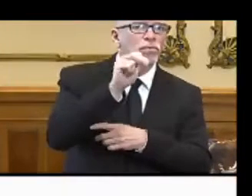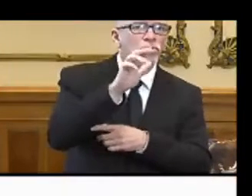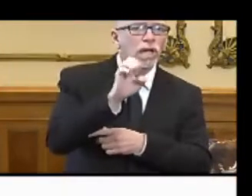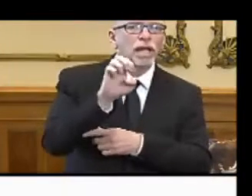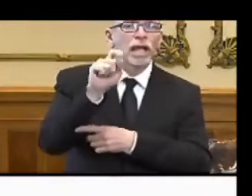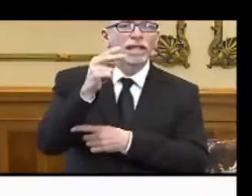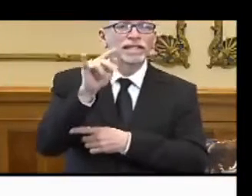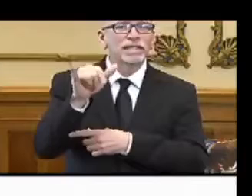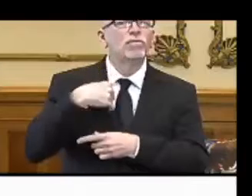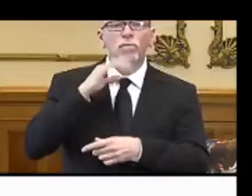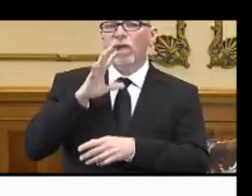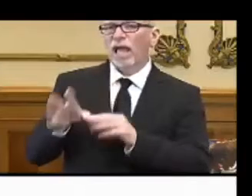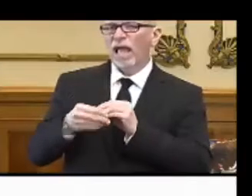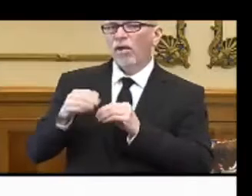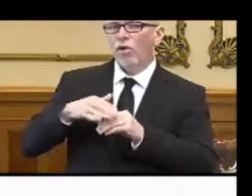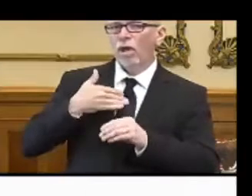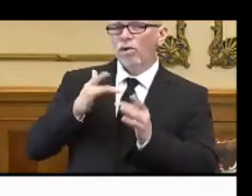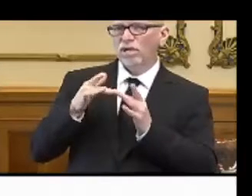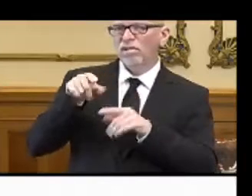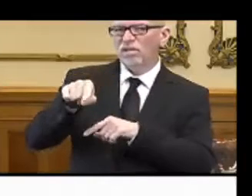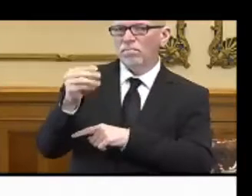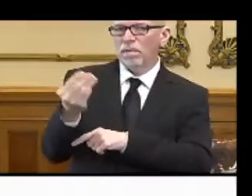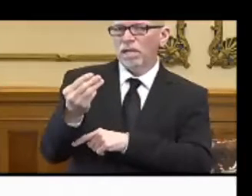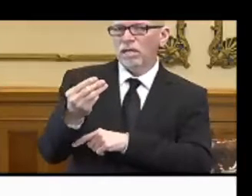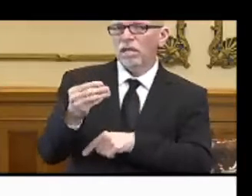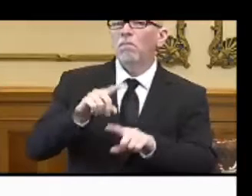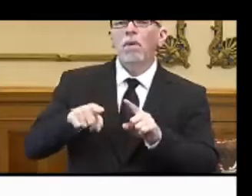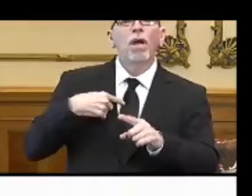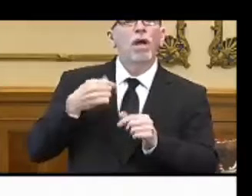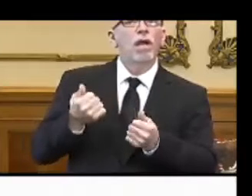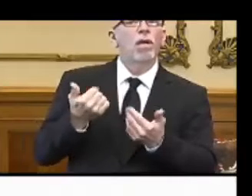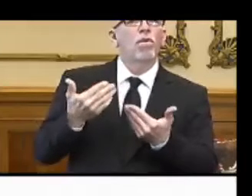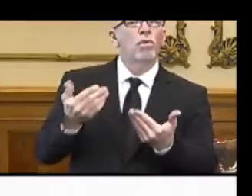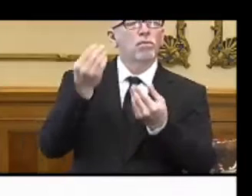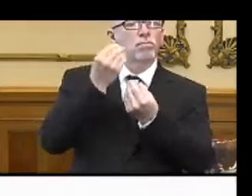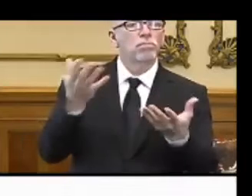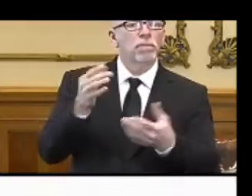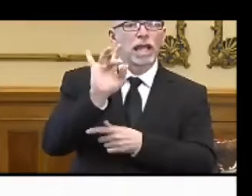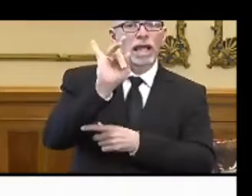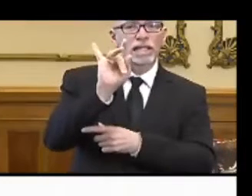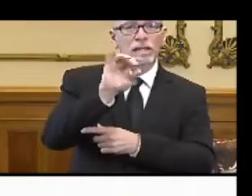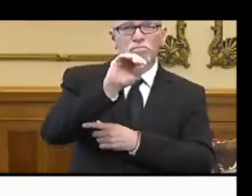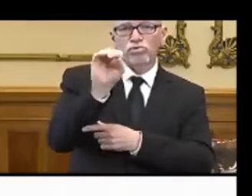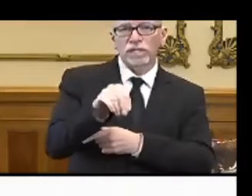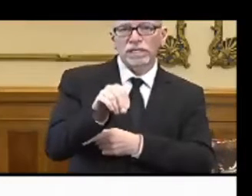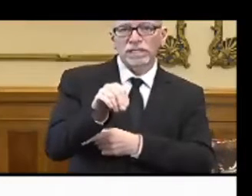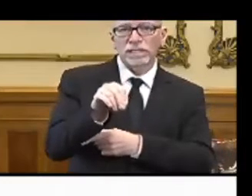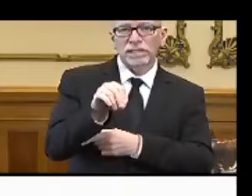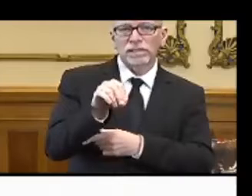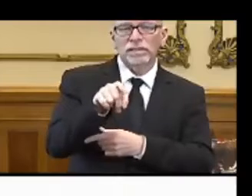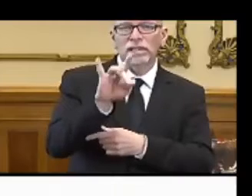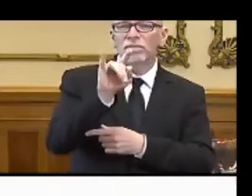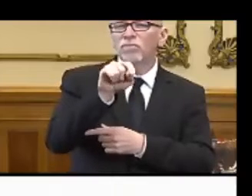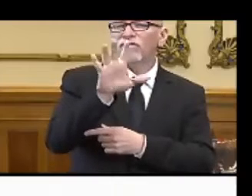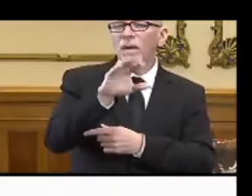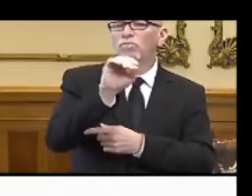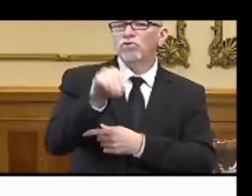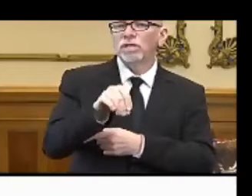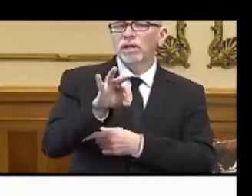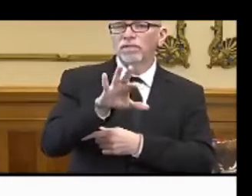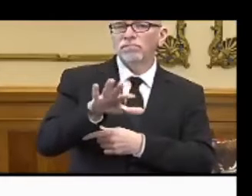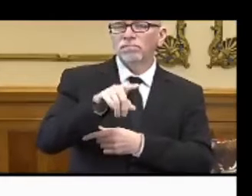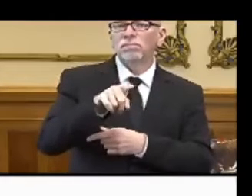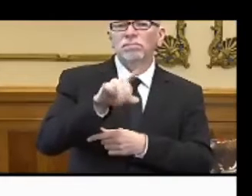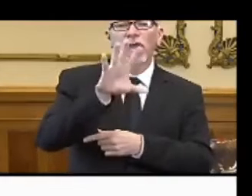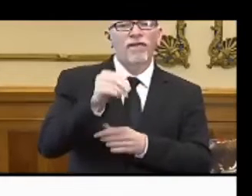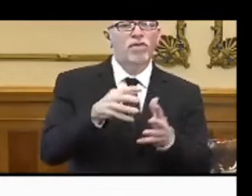that information to our dashboard on Monday, but I can share it with you today that 18.5% of our cases have been among our